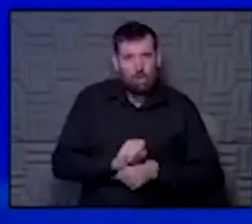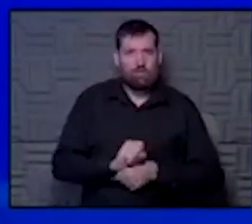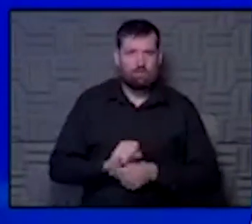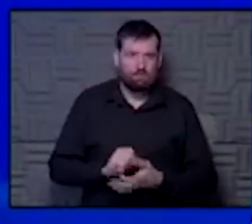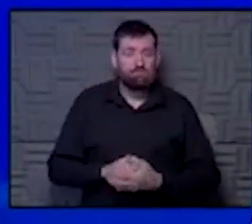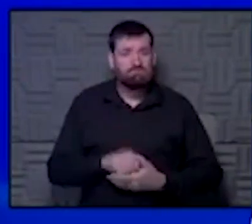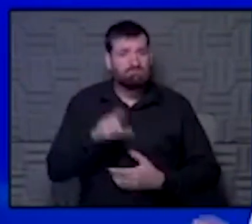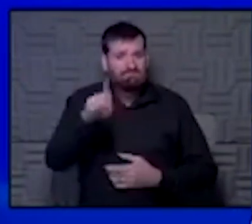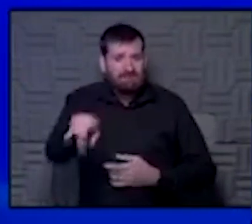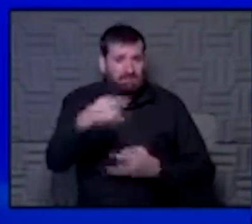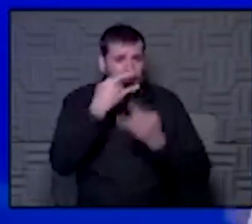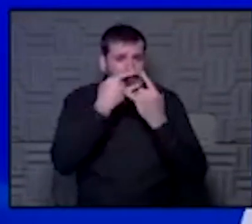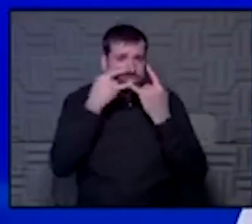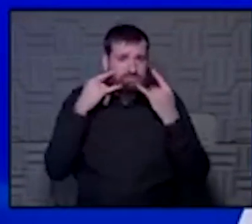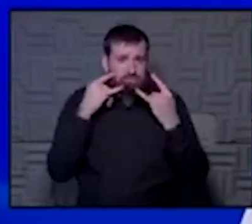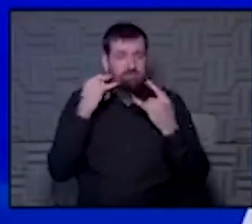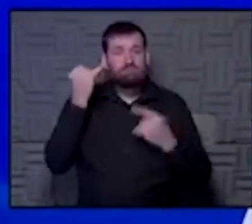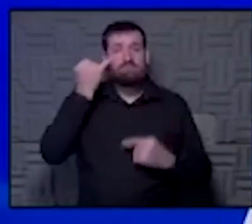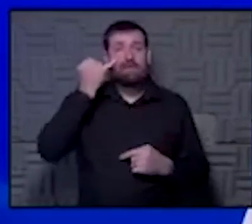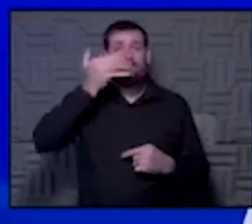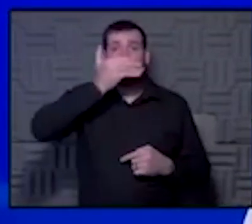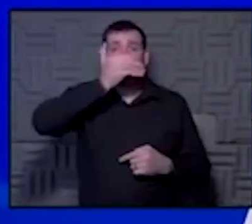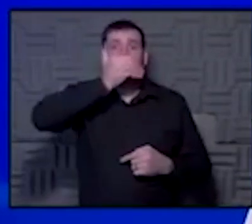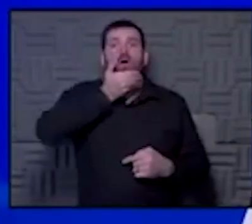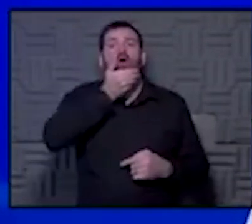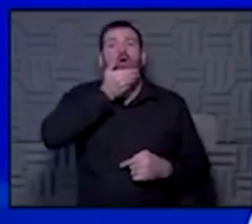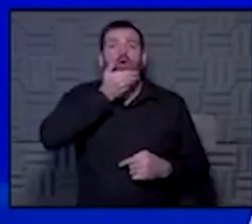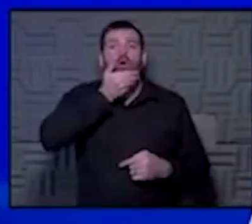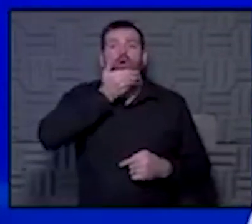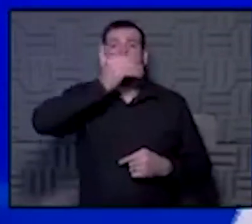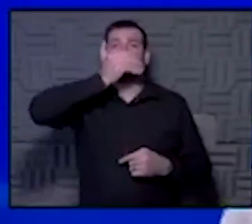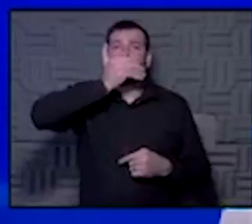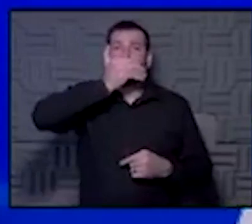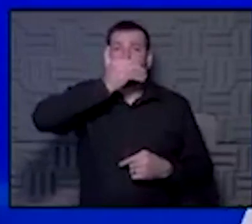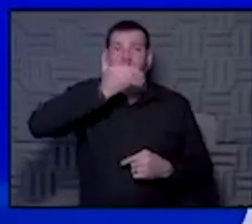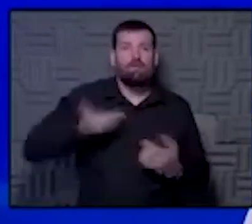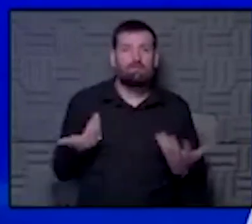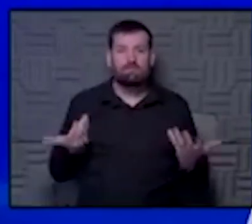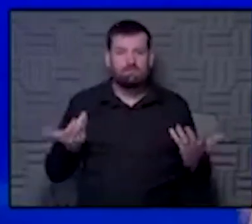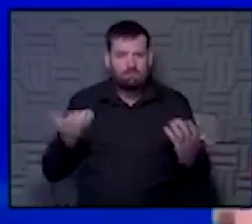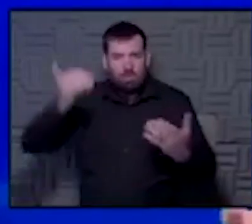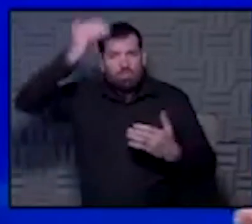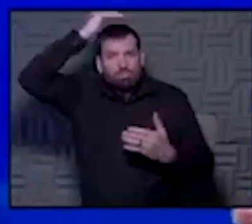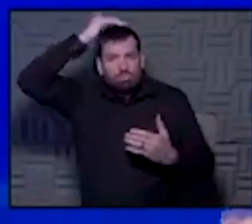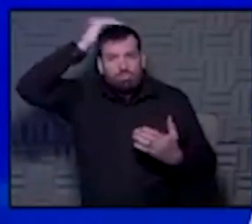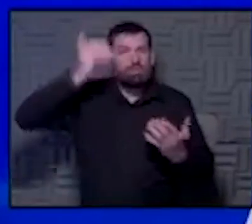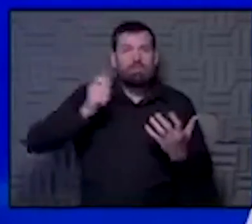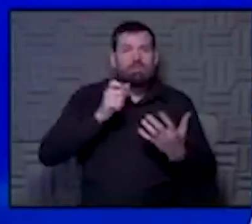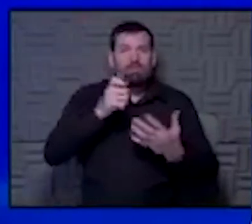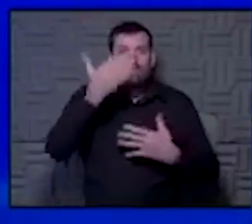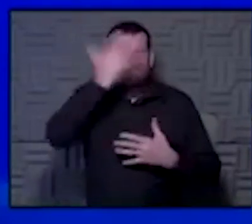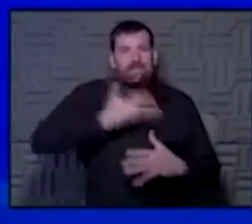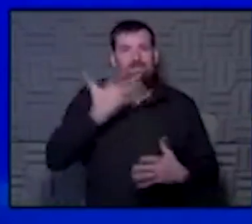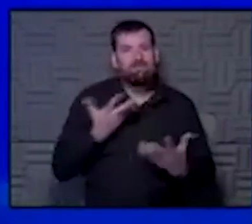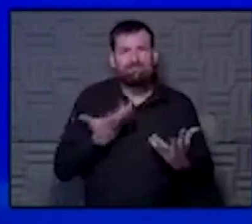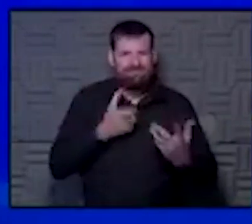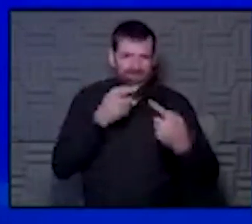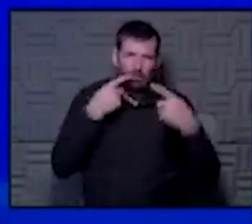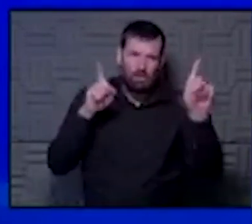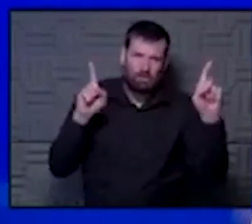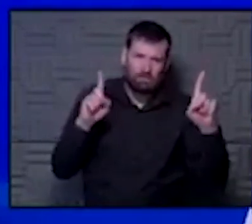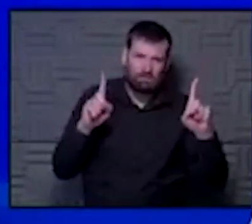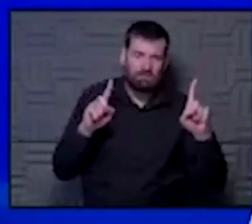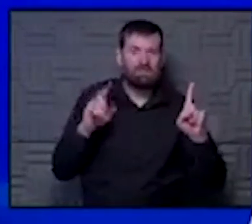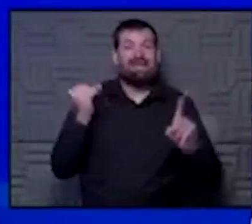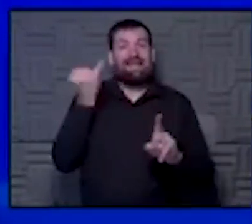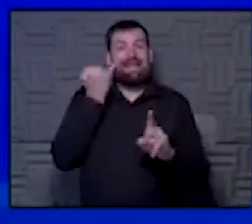to wear it, though. It doesn't work so well if you got a chin mask or if your nose is exposed, diapers. it's on top of your head or it's not on your face. Then masks don't work very